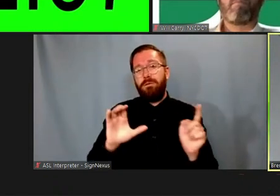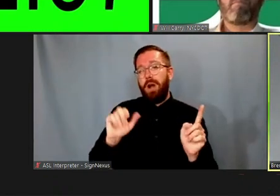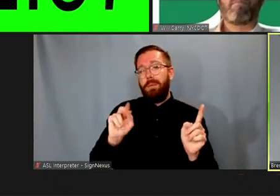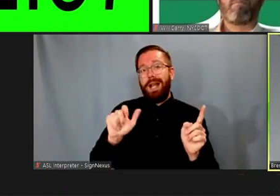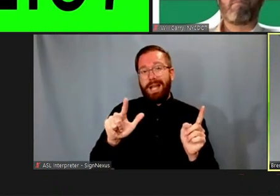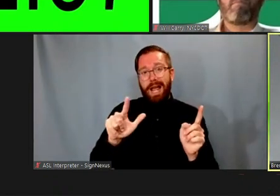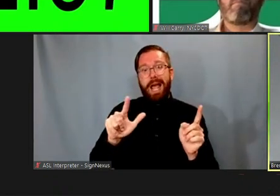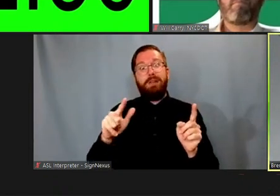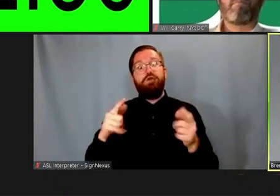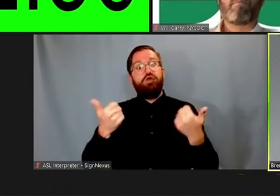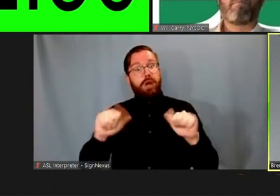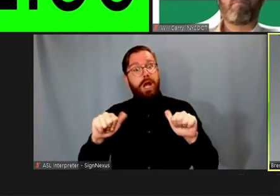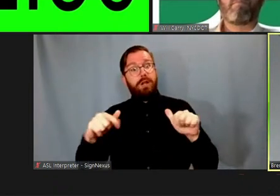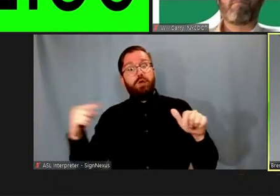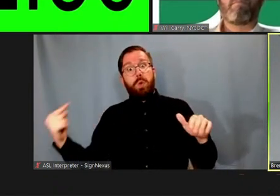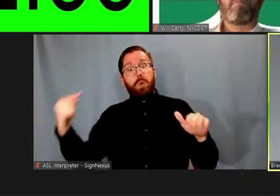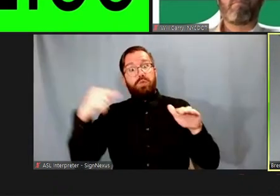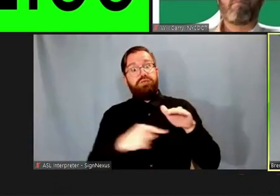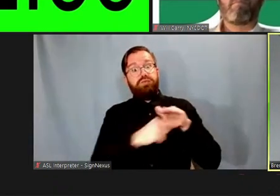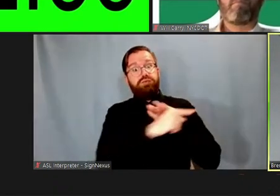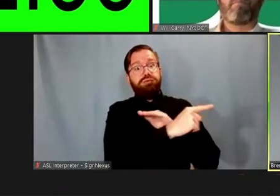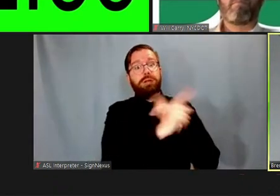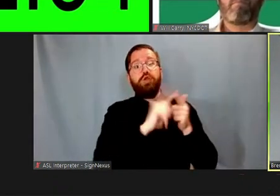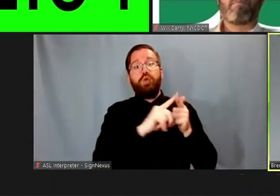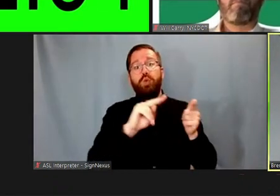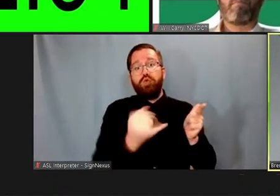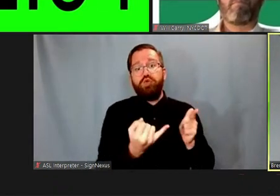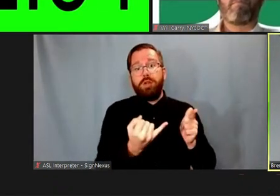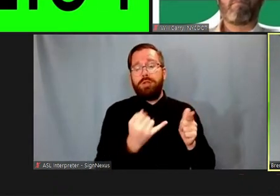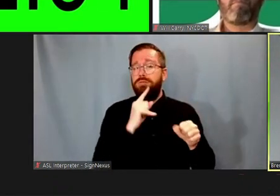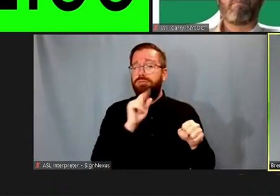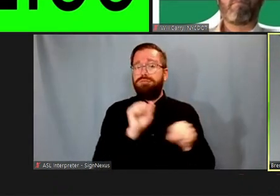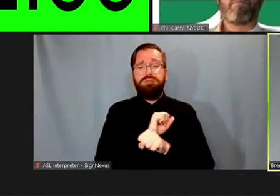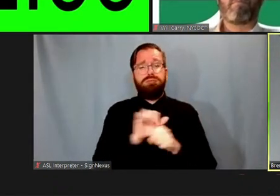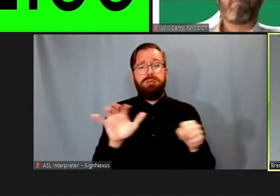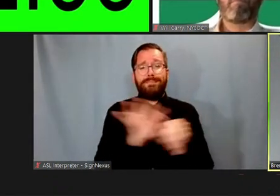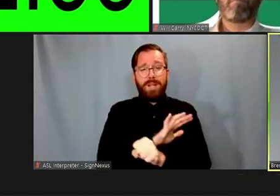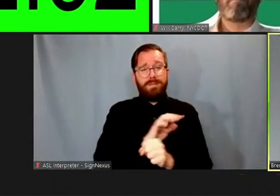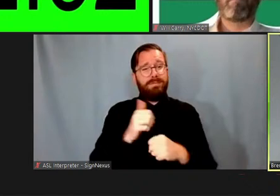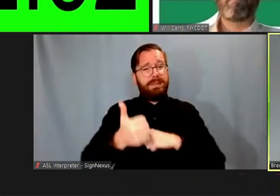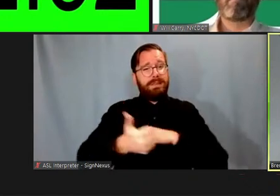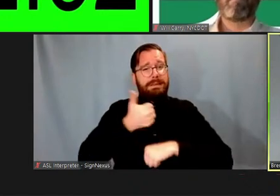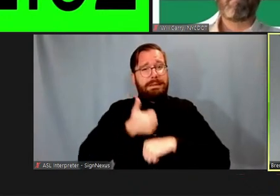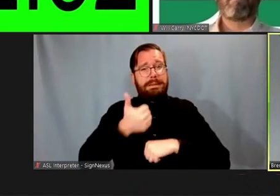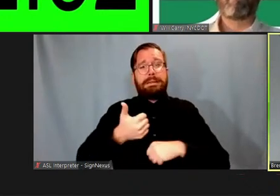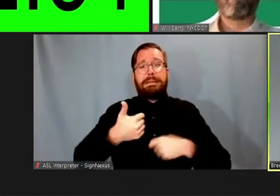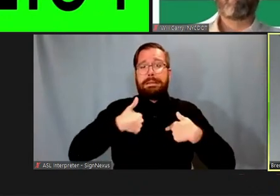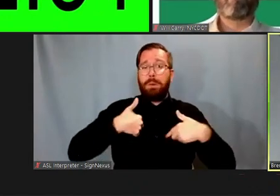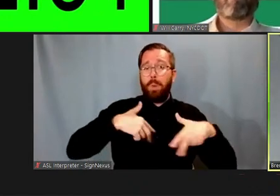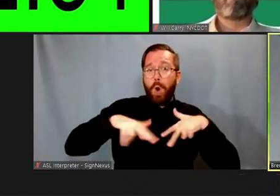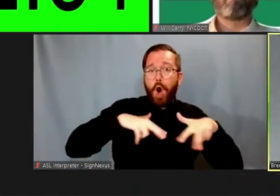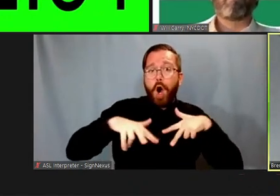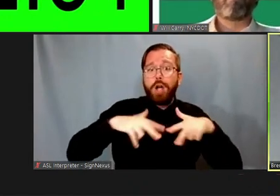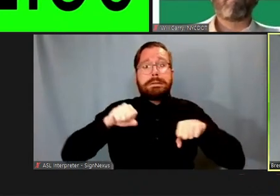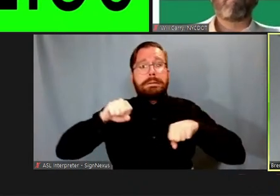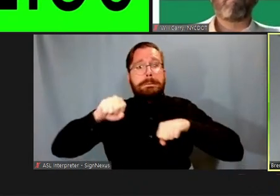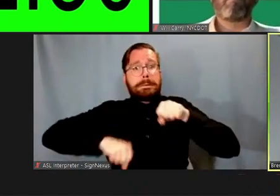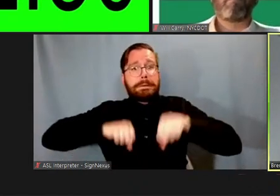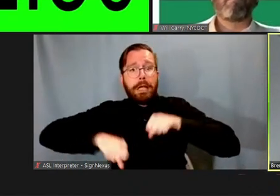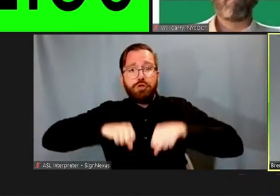to jersey just like it leaves us in a really dangerous position as a pedestrian as a cyclist